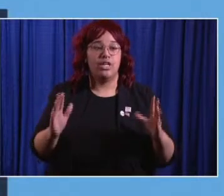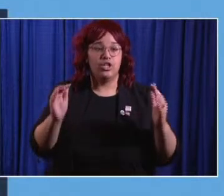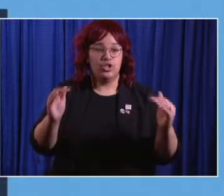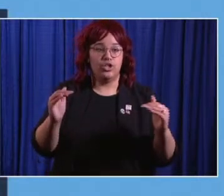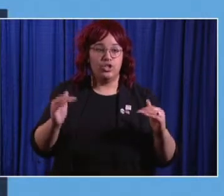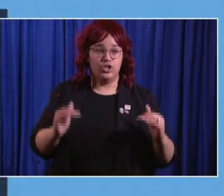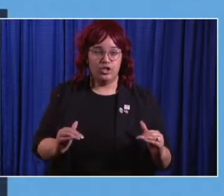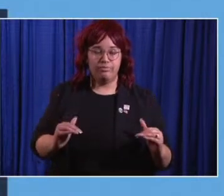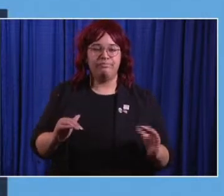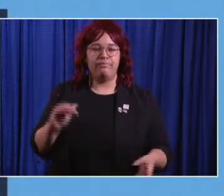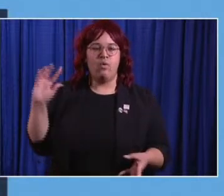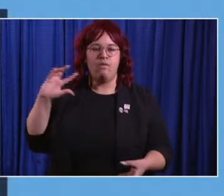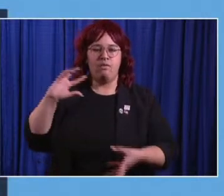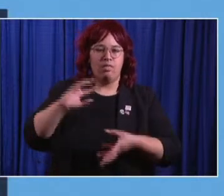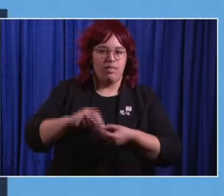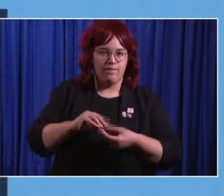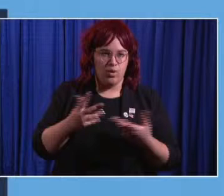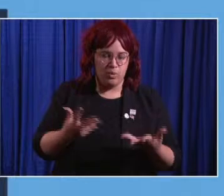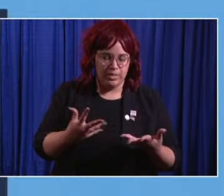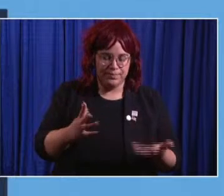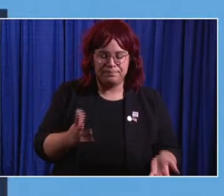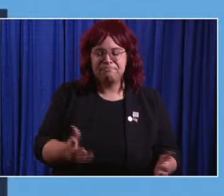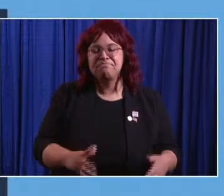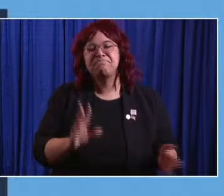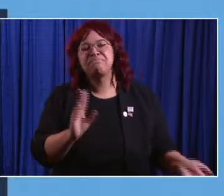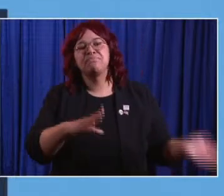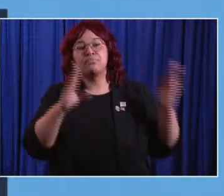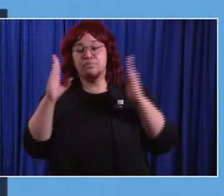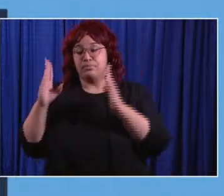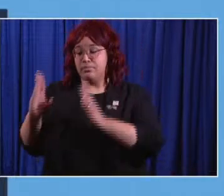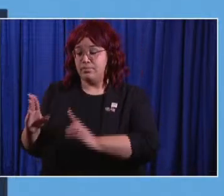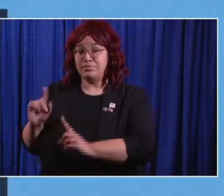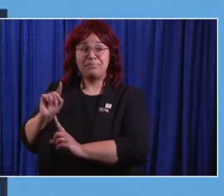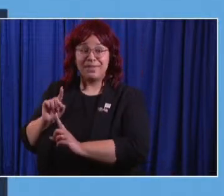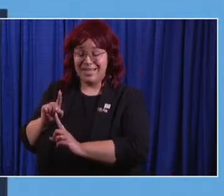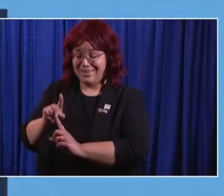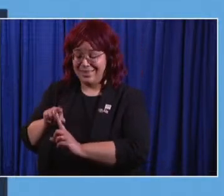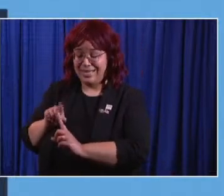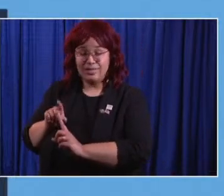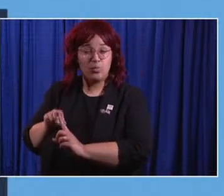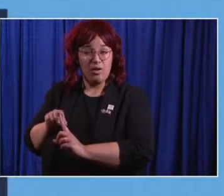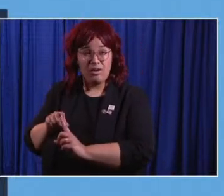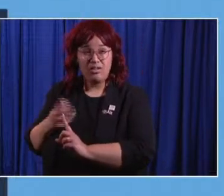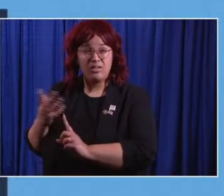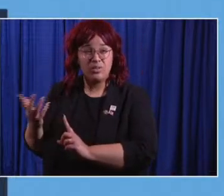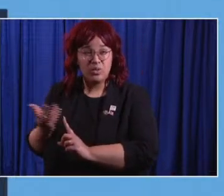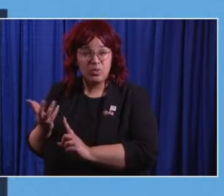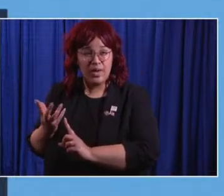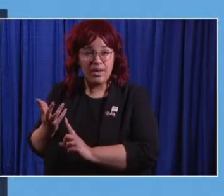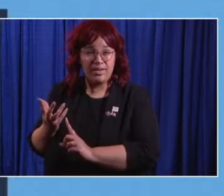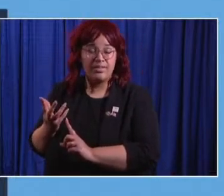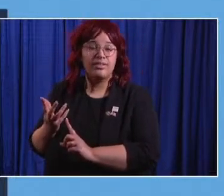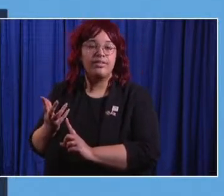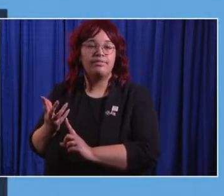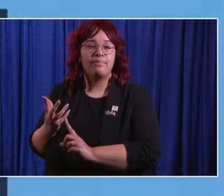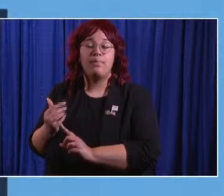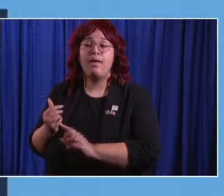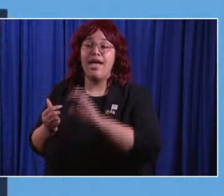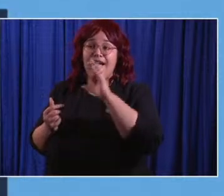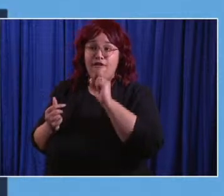vaccinated. This side is a percentage increase in cases